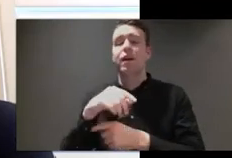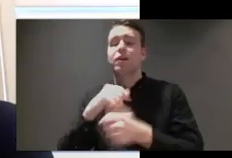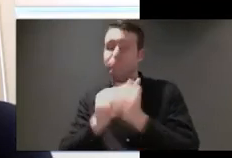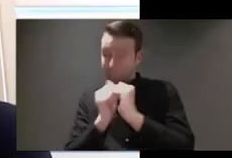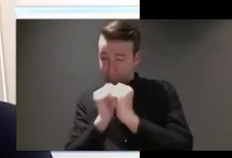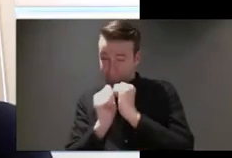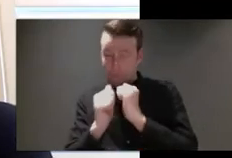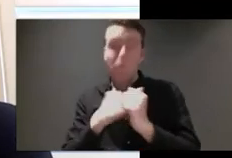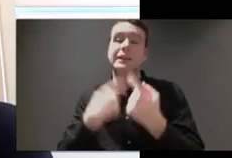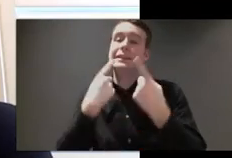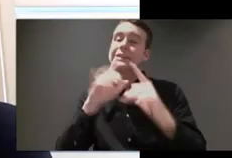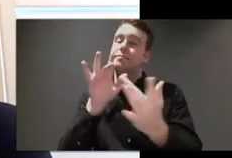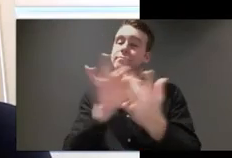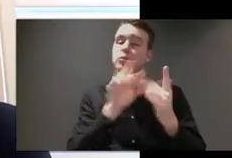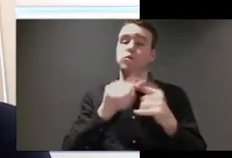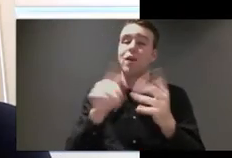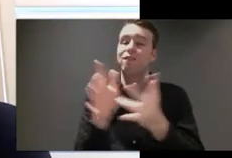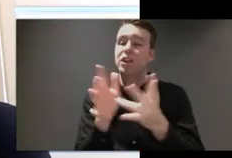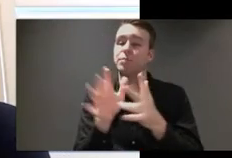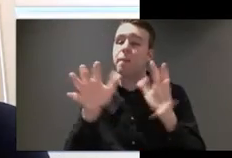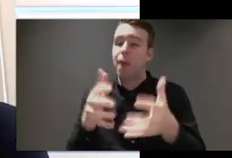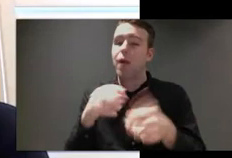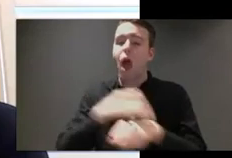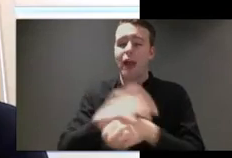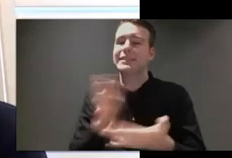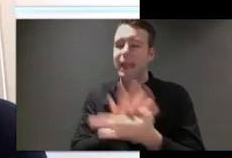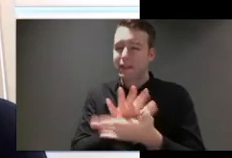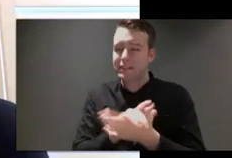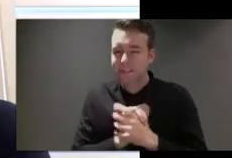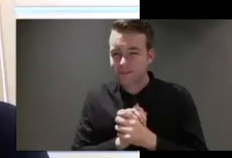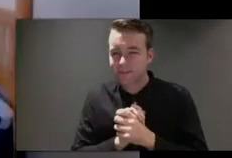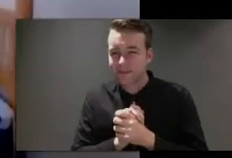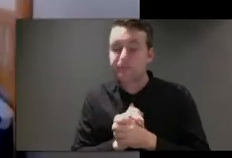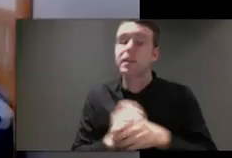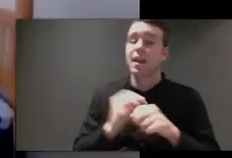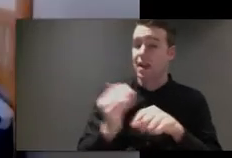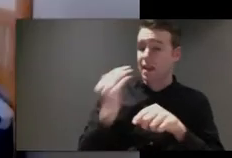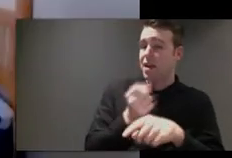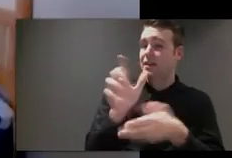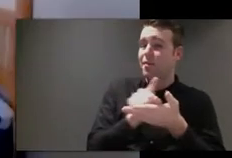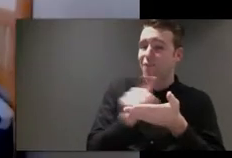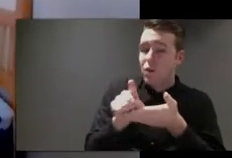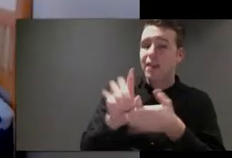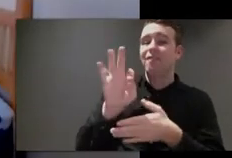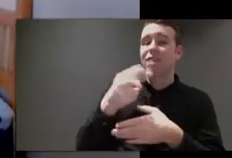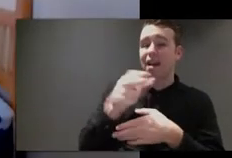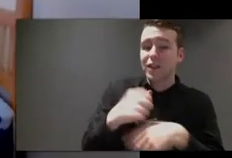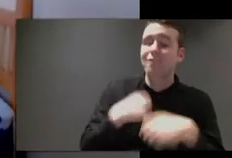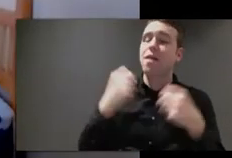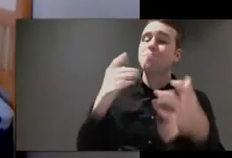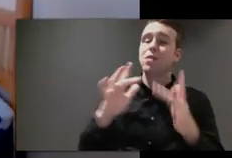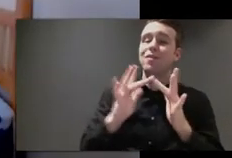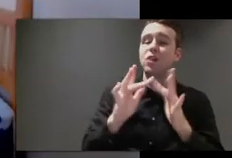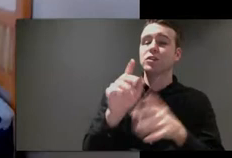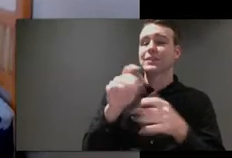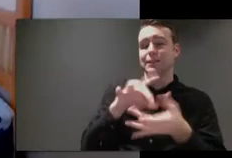have successfully reached out to the freshman population here on campus. In the past couple of weeks, Franklin has had multiple virtual